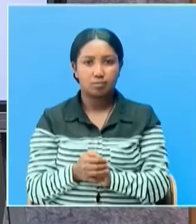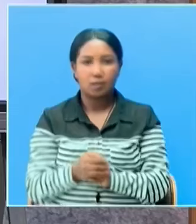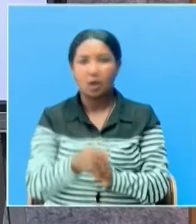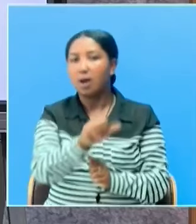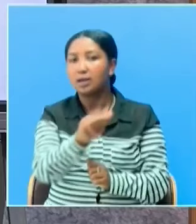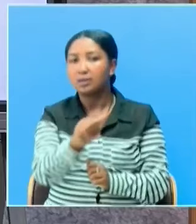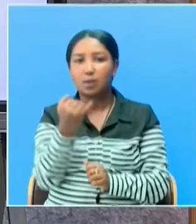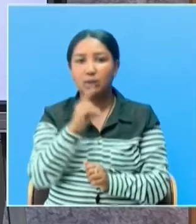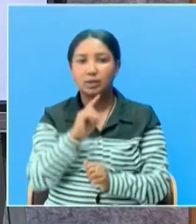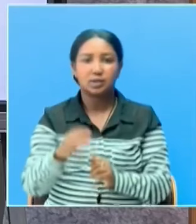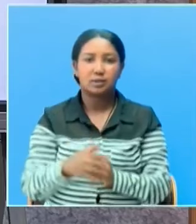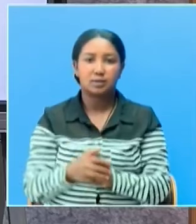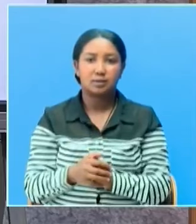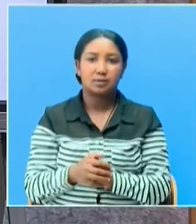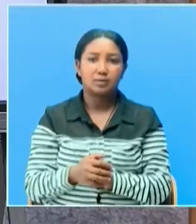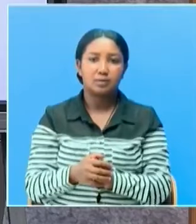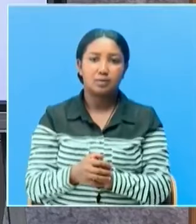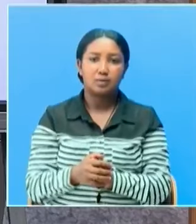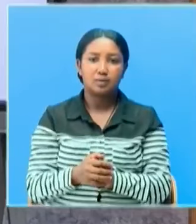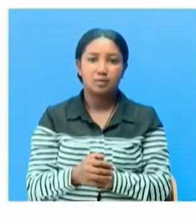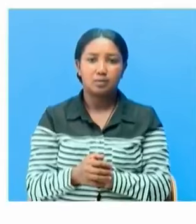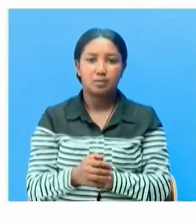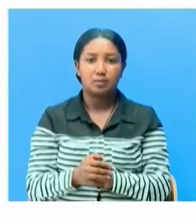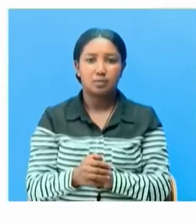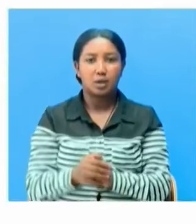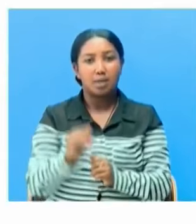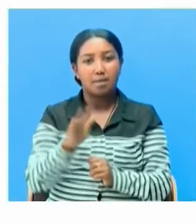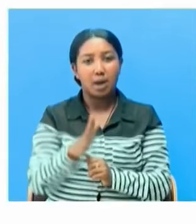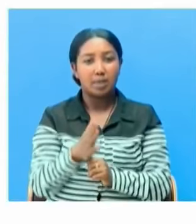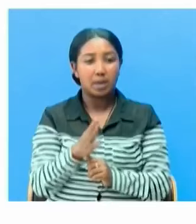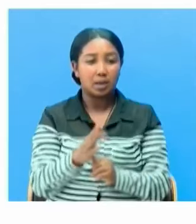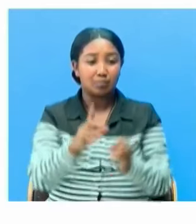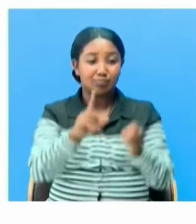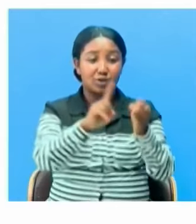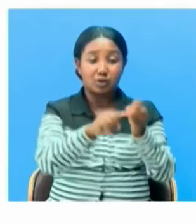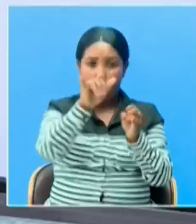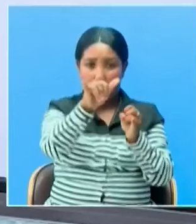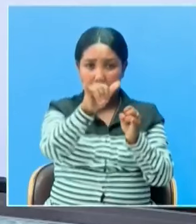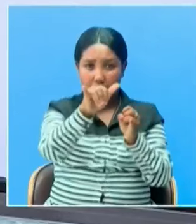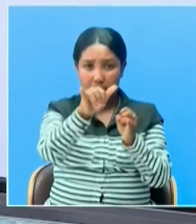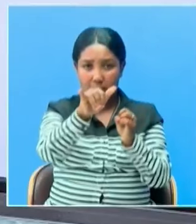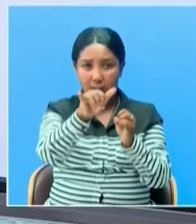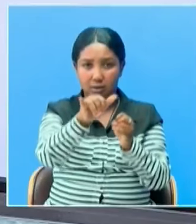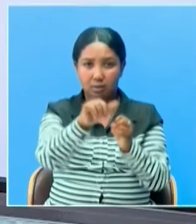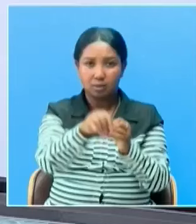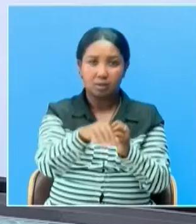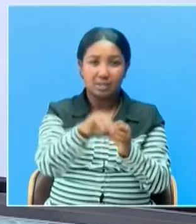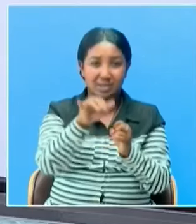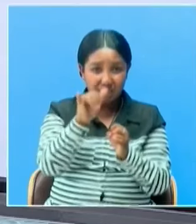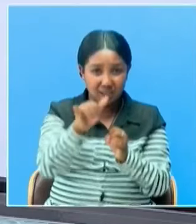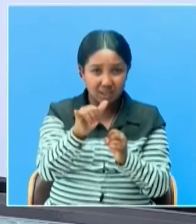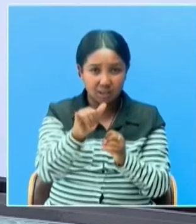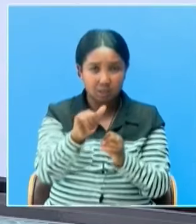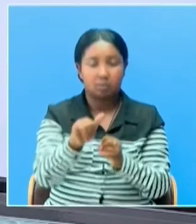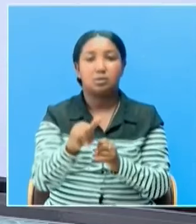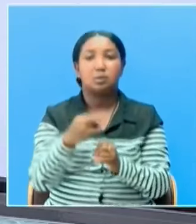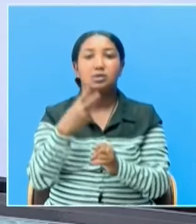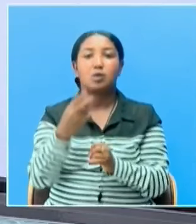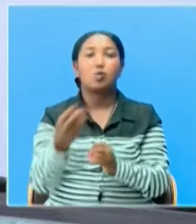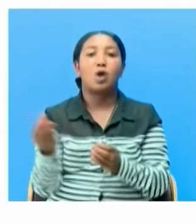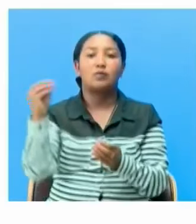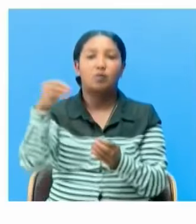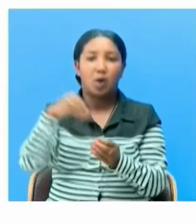Another point is here, maybe if it is ended in Y sound, we have to